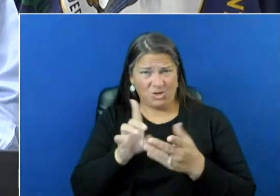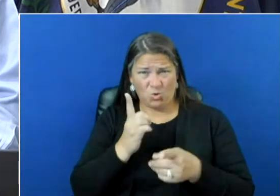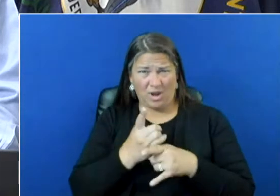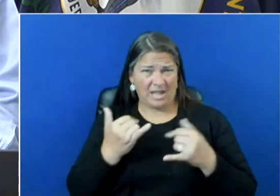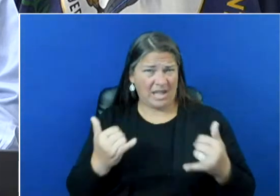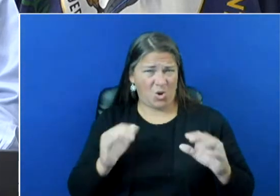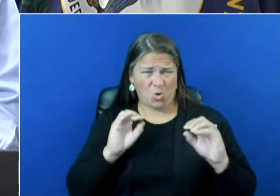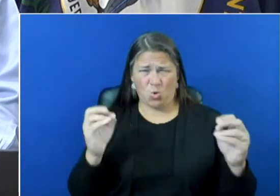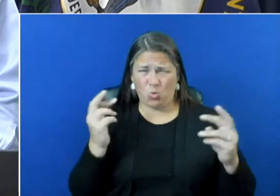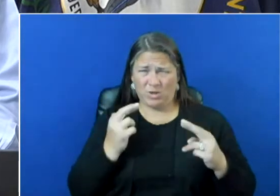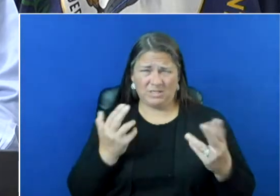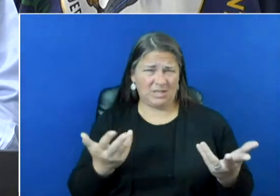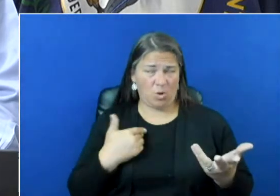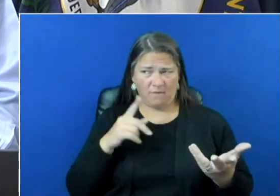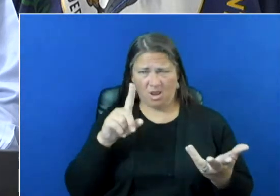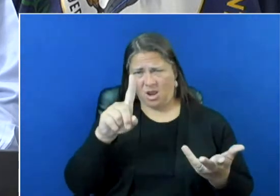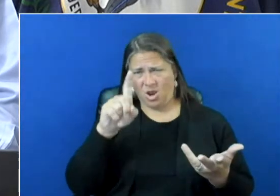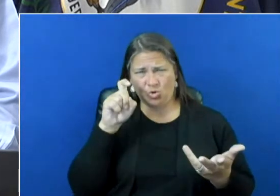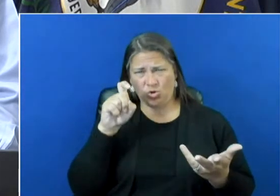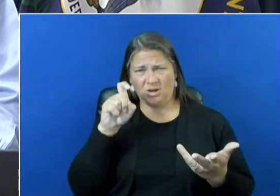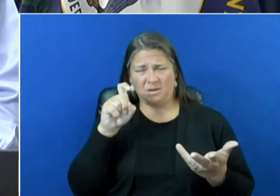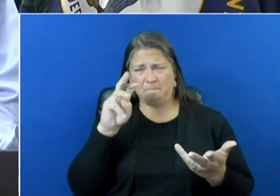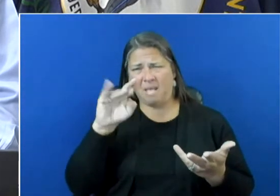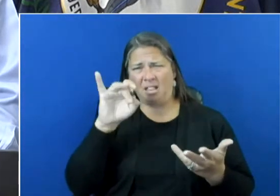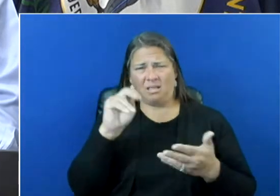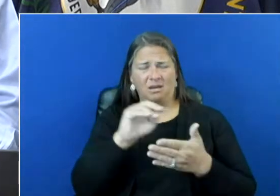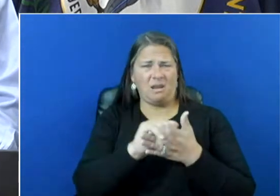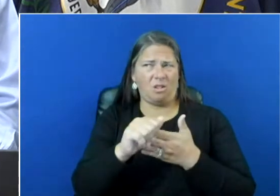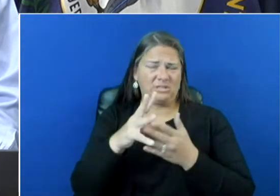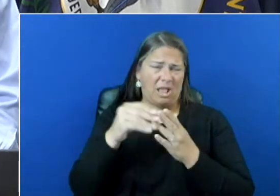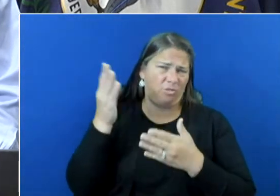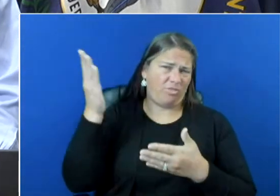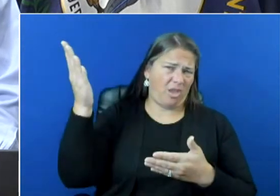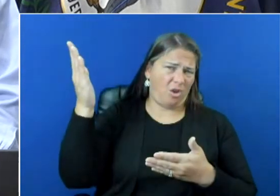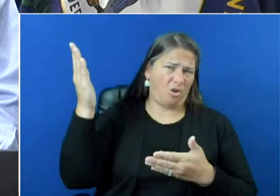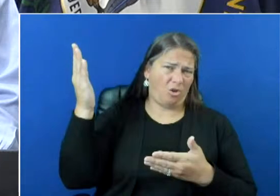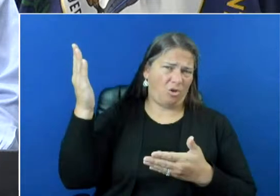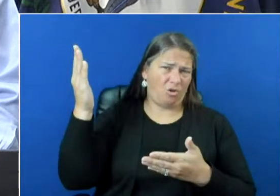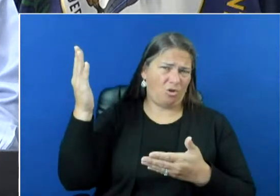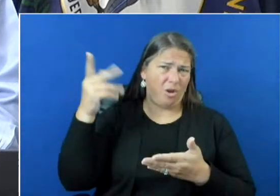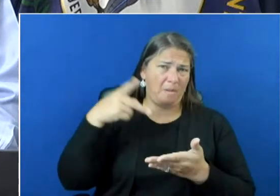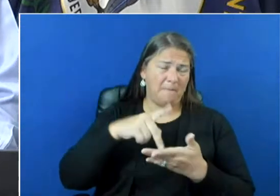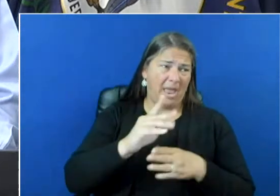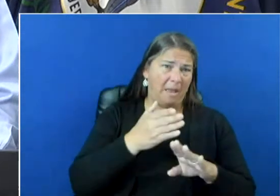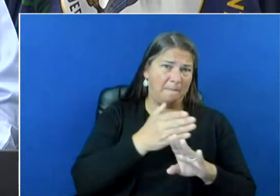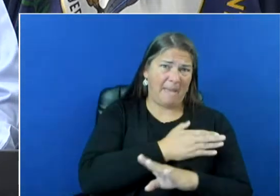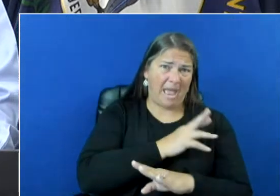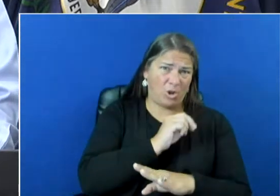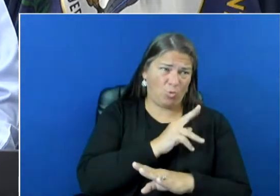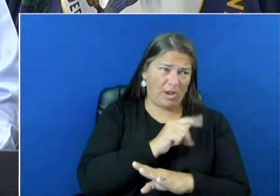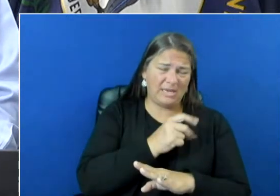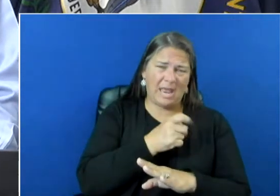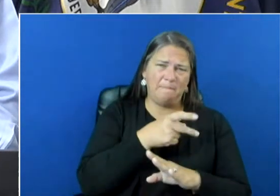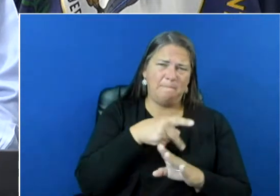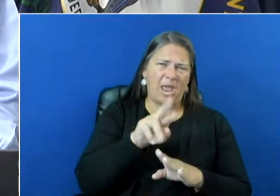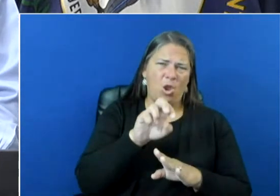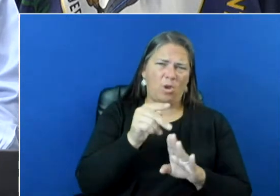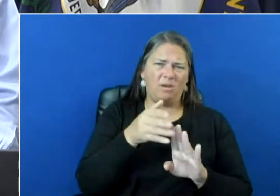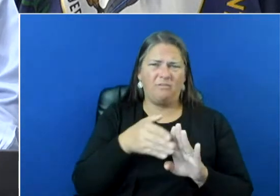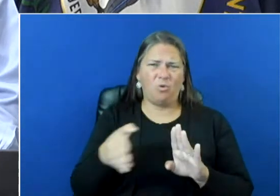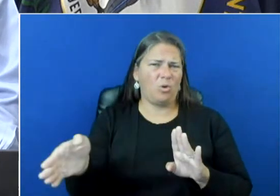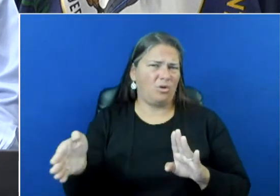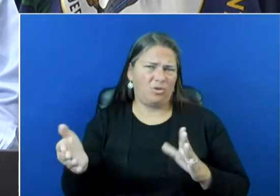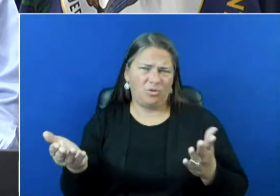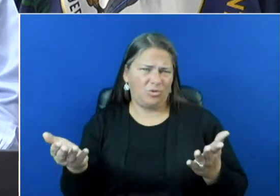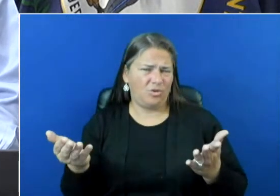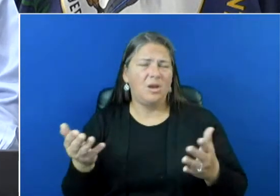have $100+ million out there to pay their back rent and to pay rent going forward. Let's make sure